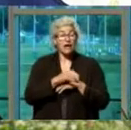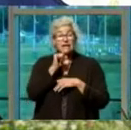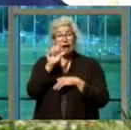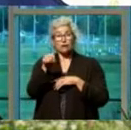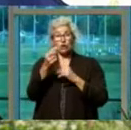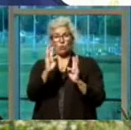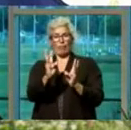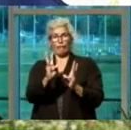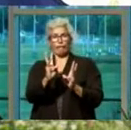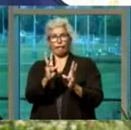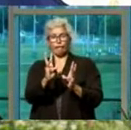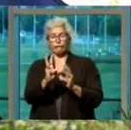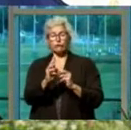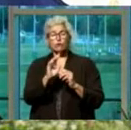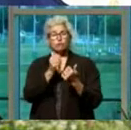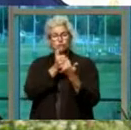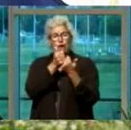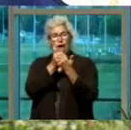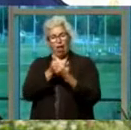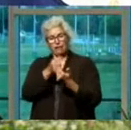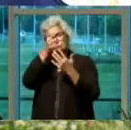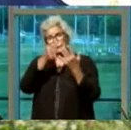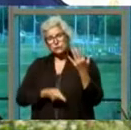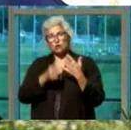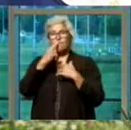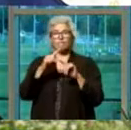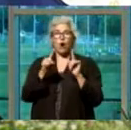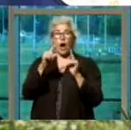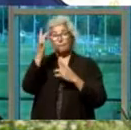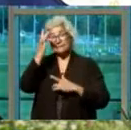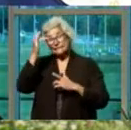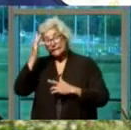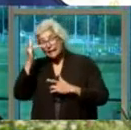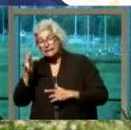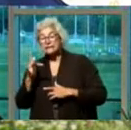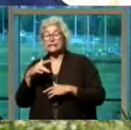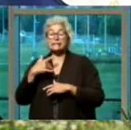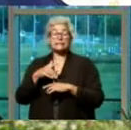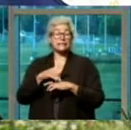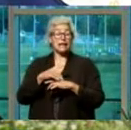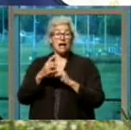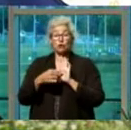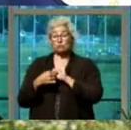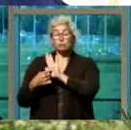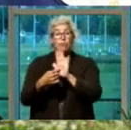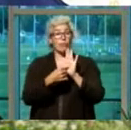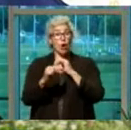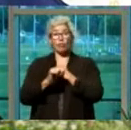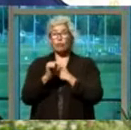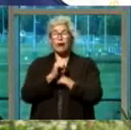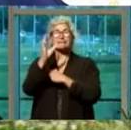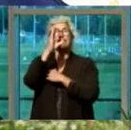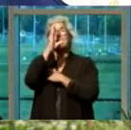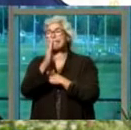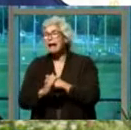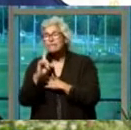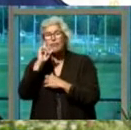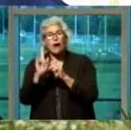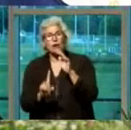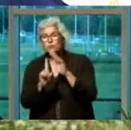producers, but challenges arising from zoonotic diseases, which now pose threats never thought possible in this